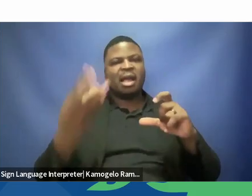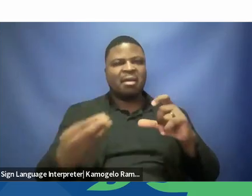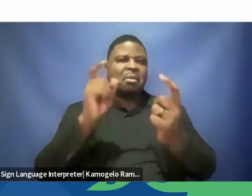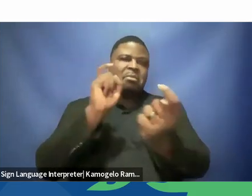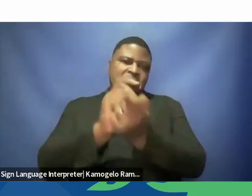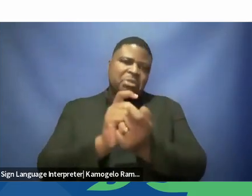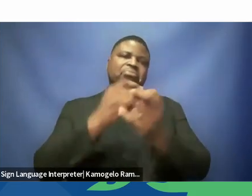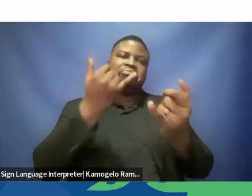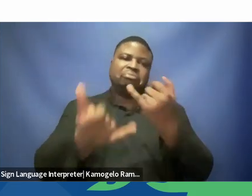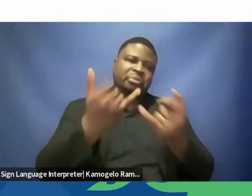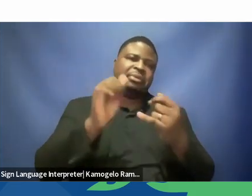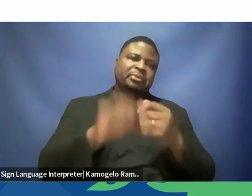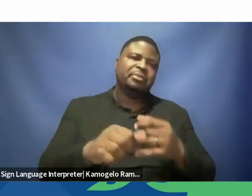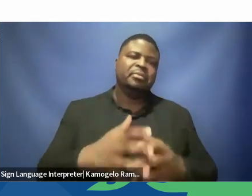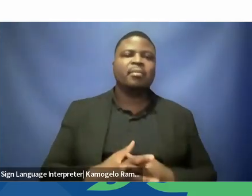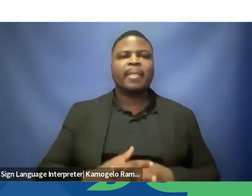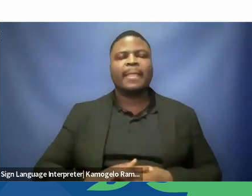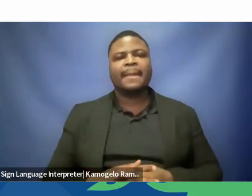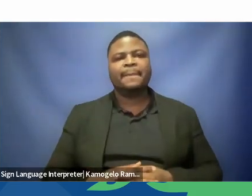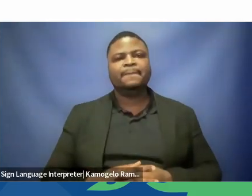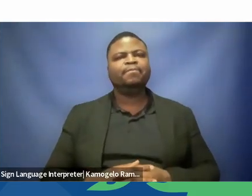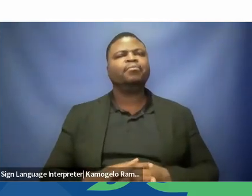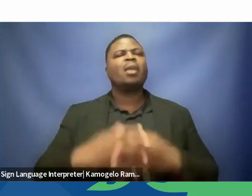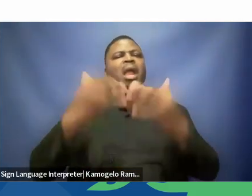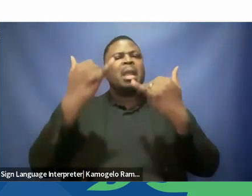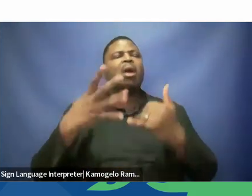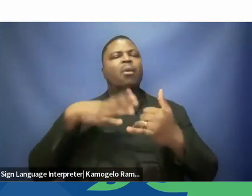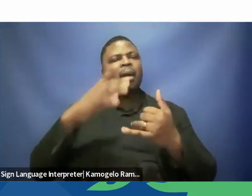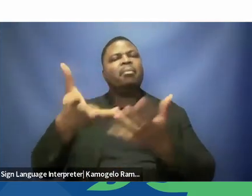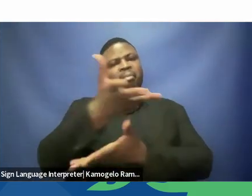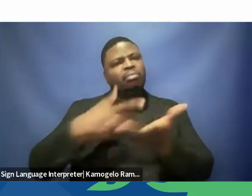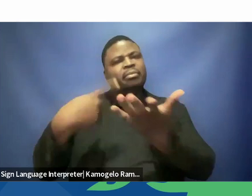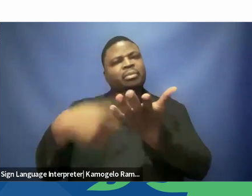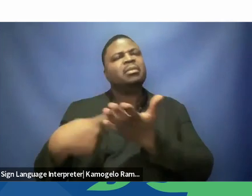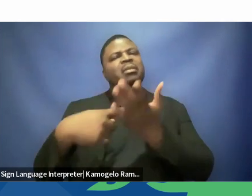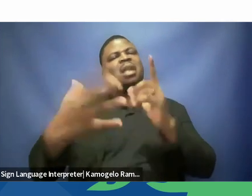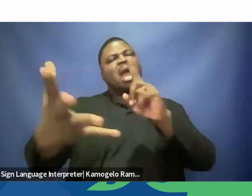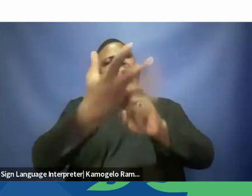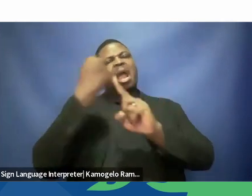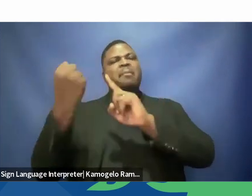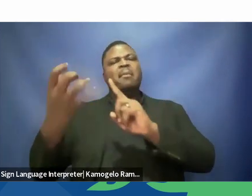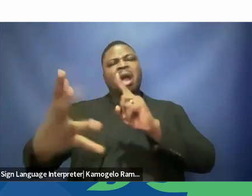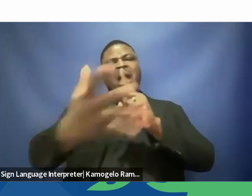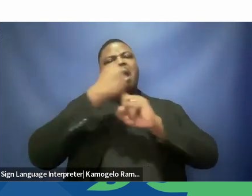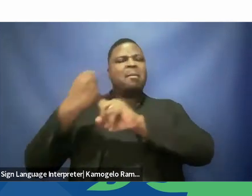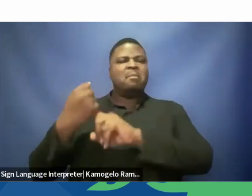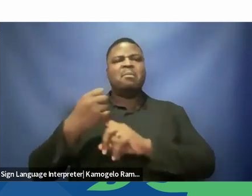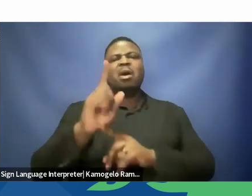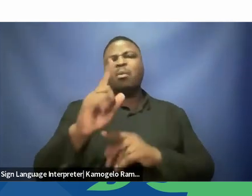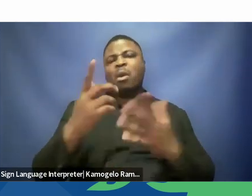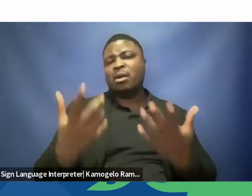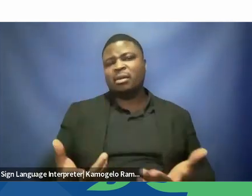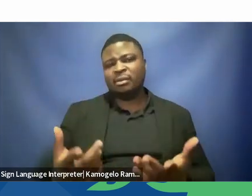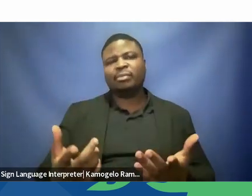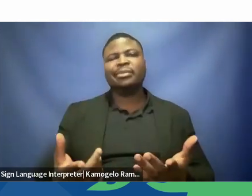This slide, I'd like to talk to you now about what are the harms associated with chemsex. So we said earlier it is not to